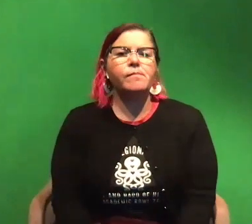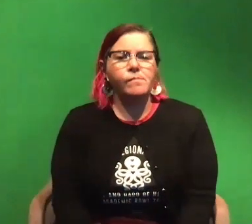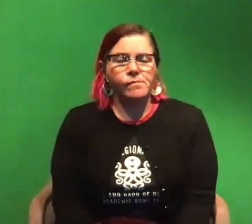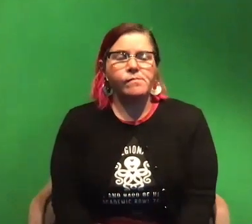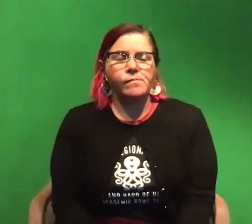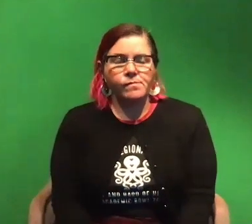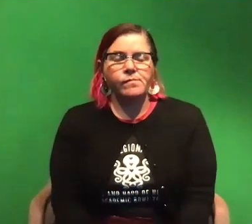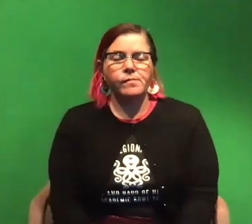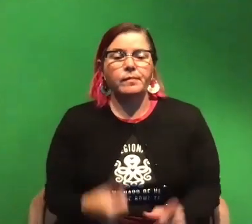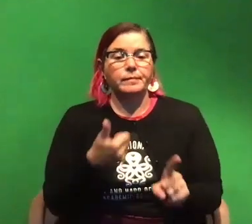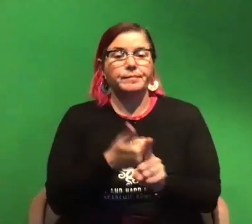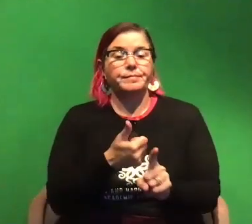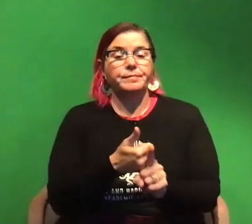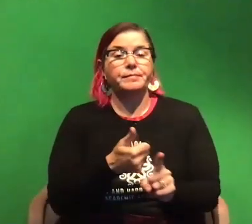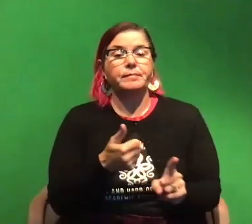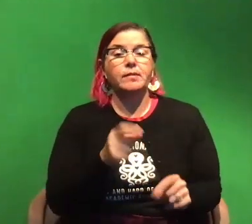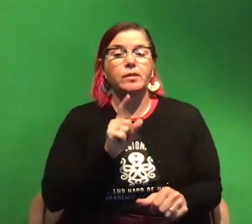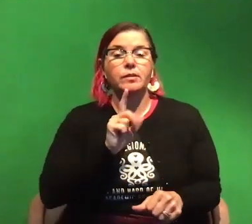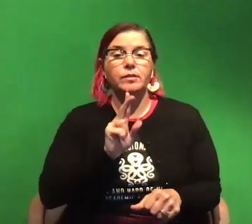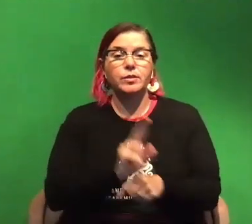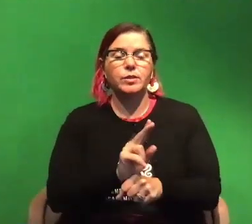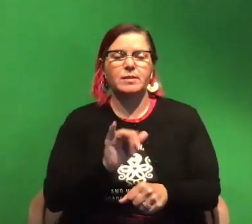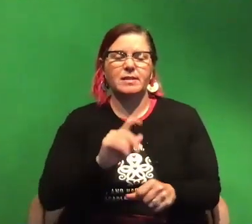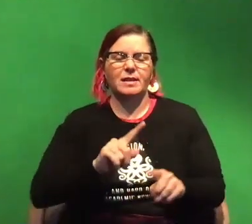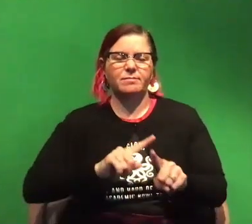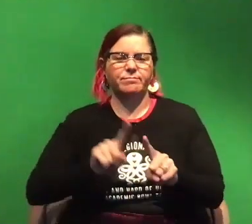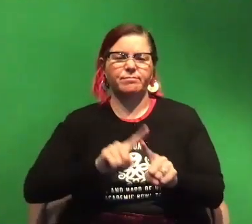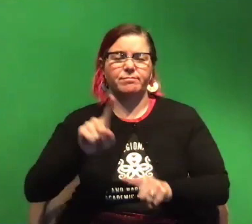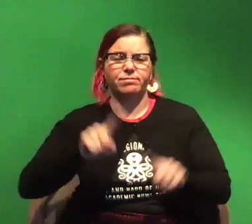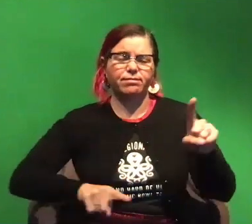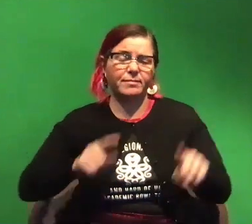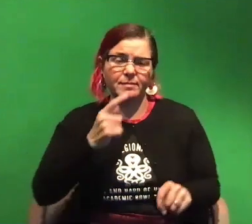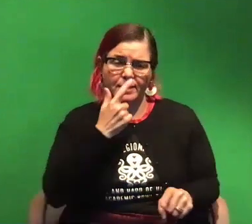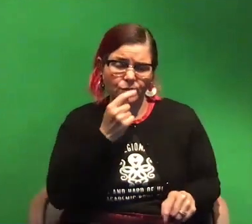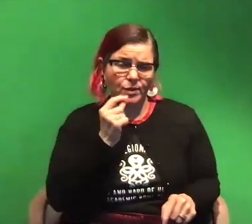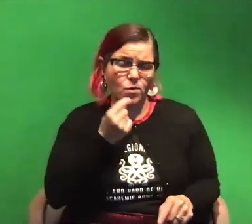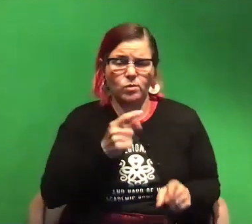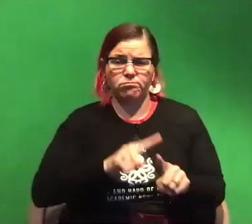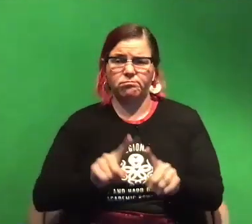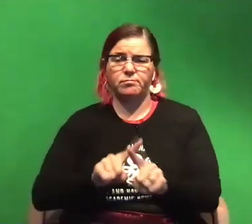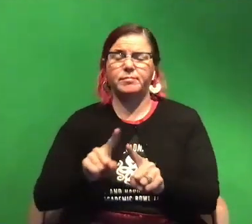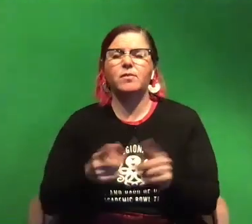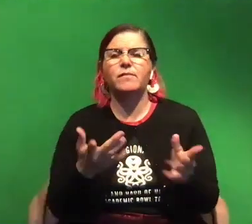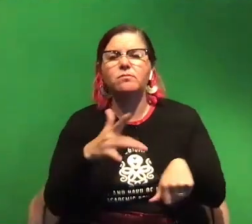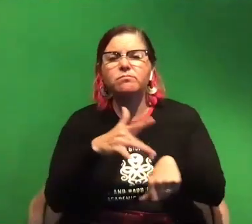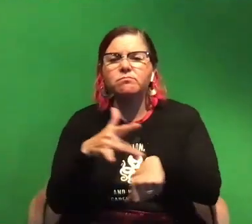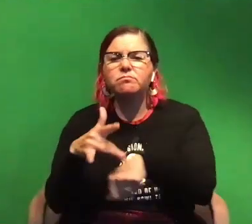cephalopods, actually, they use ink in a wide variety of very interesting and cool ways. So we touched on a few earlier, but